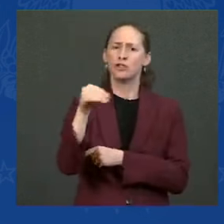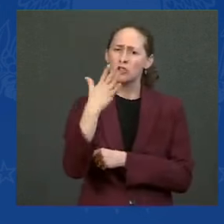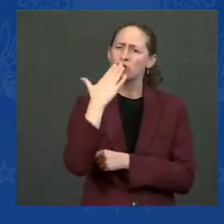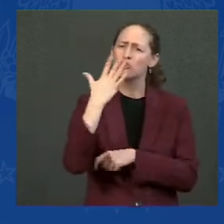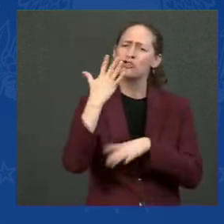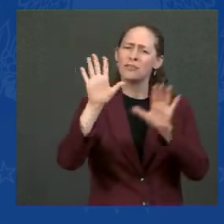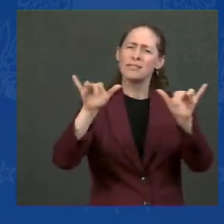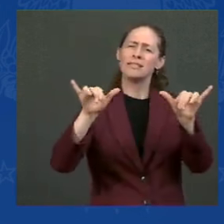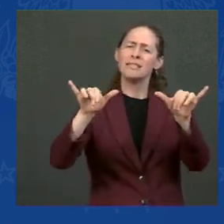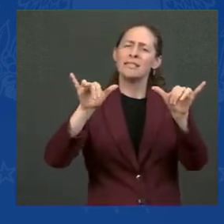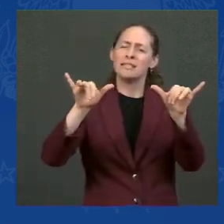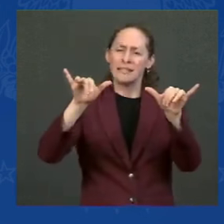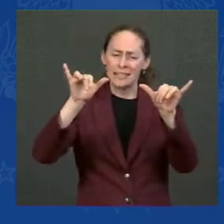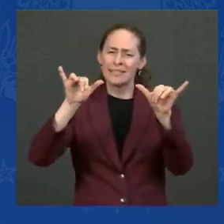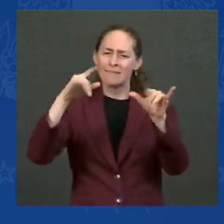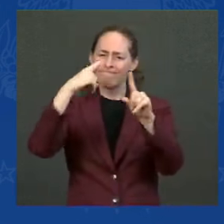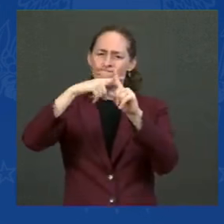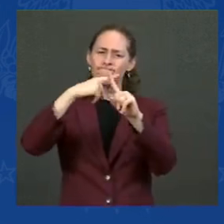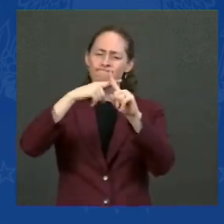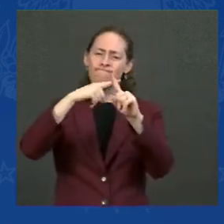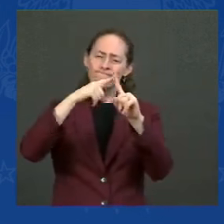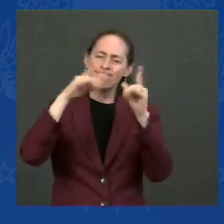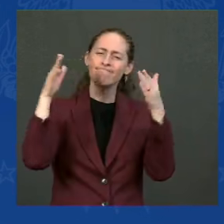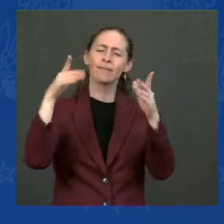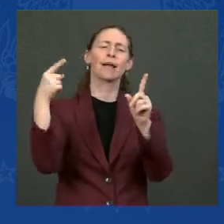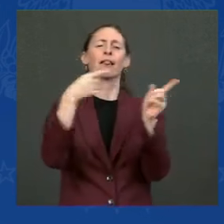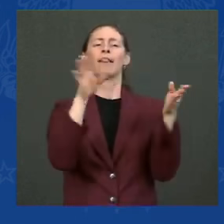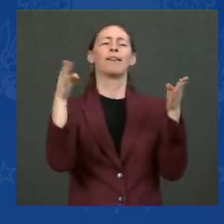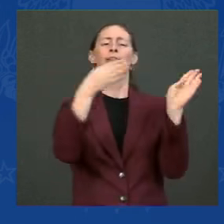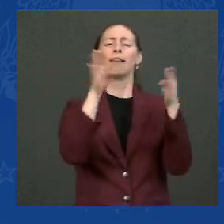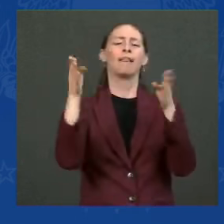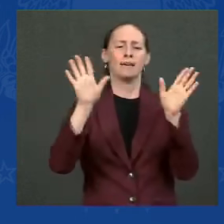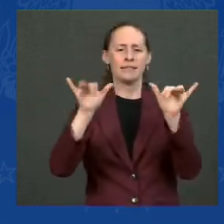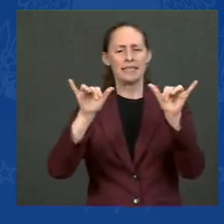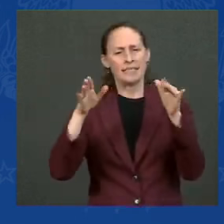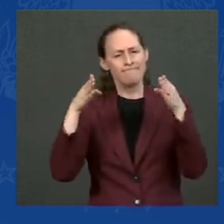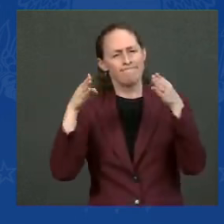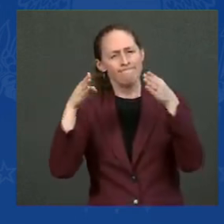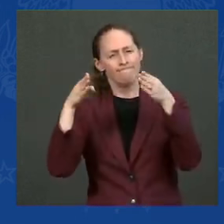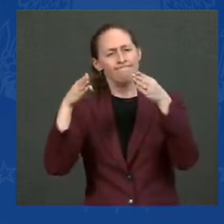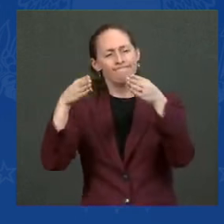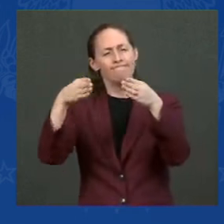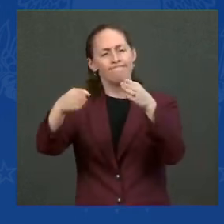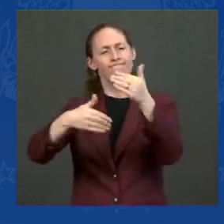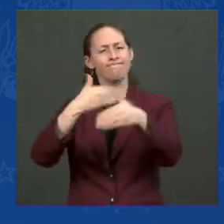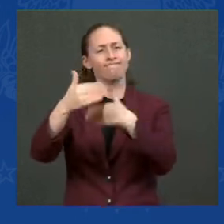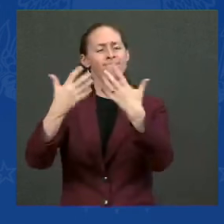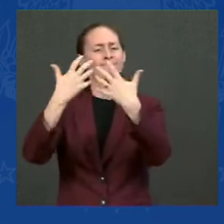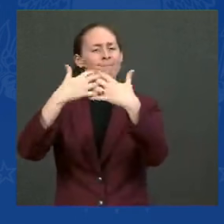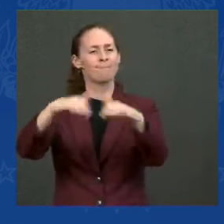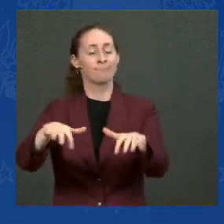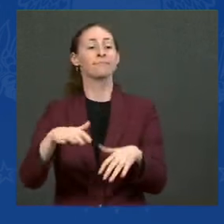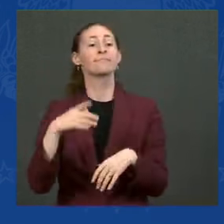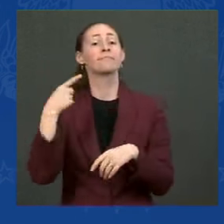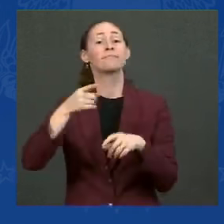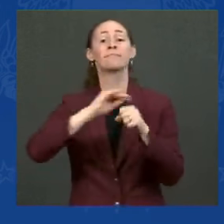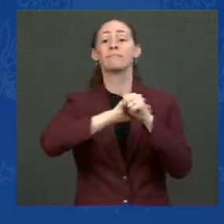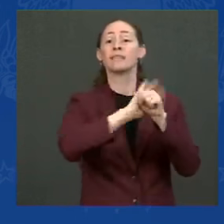eye on the ball here. We still have a long way to go. The fact is, this has been a pandemic of the